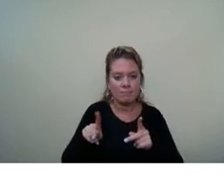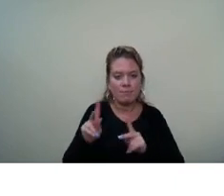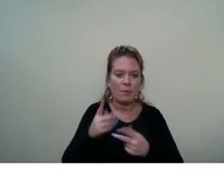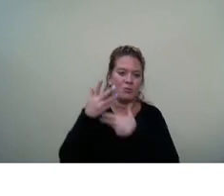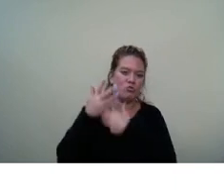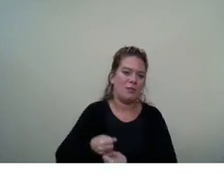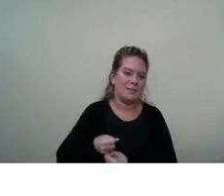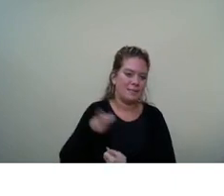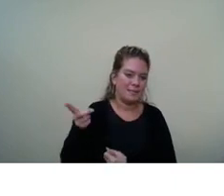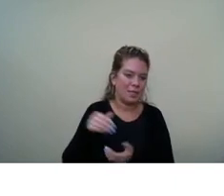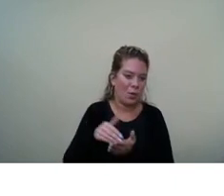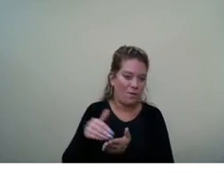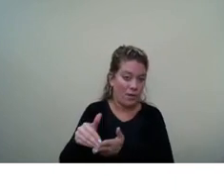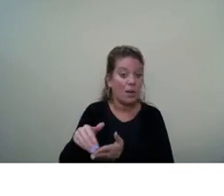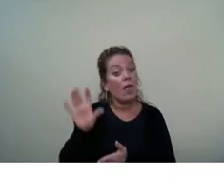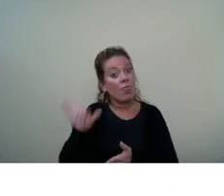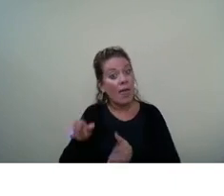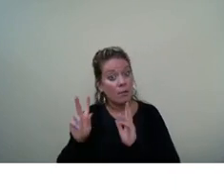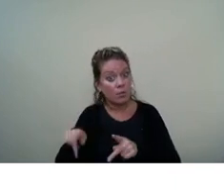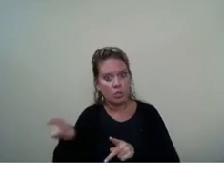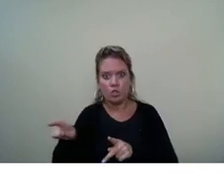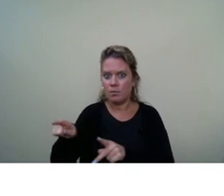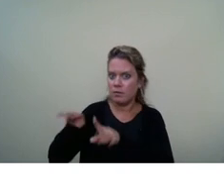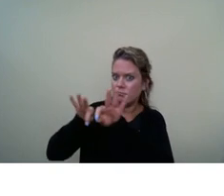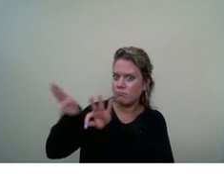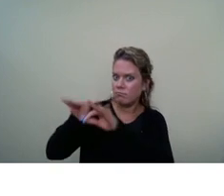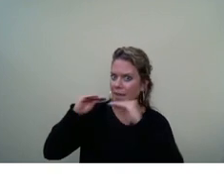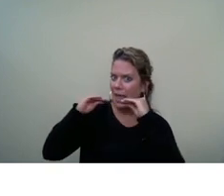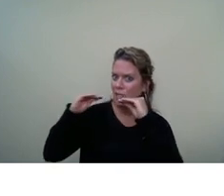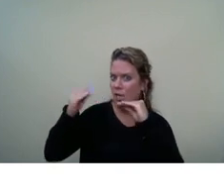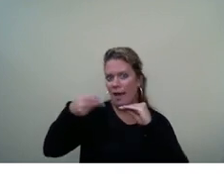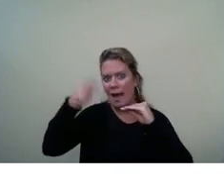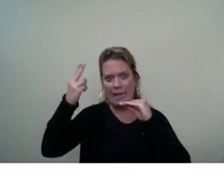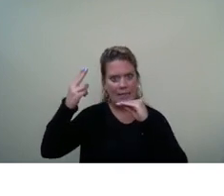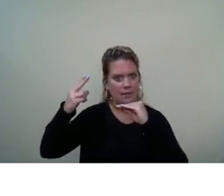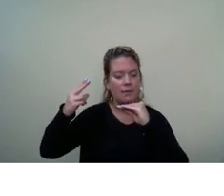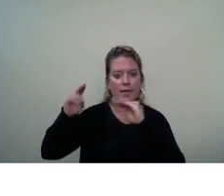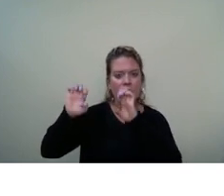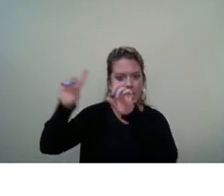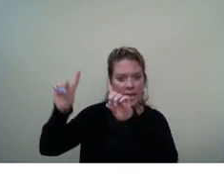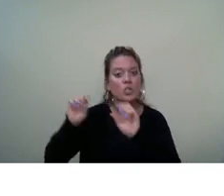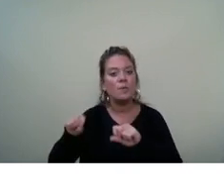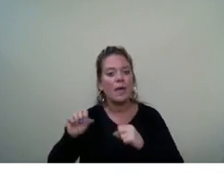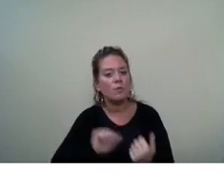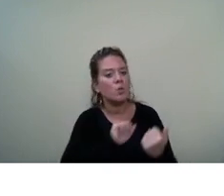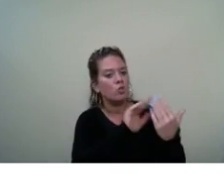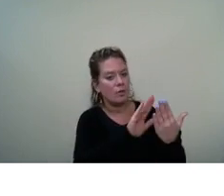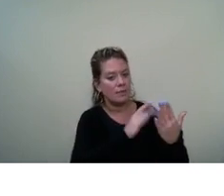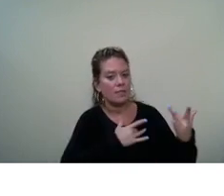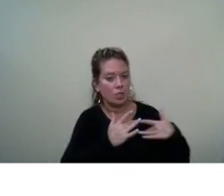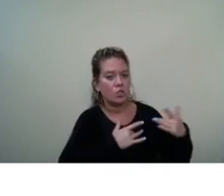This person should be highly educated about vaccines, vaccine science, to be able to address concerns. And